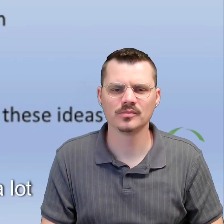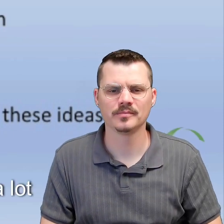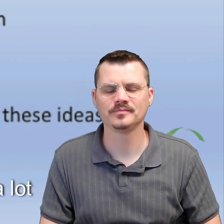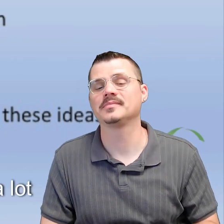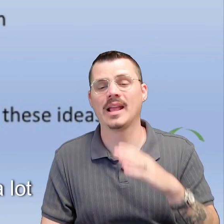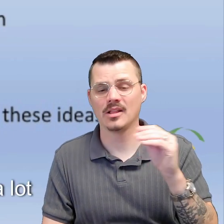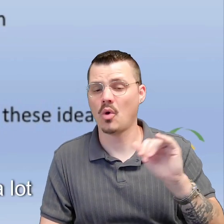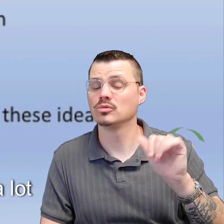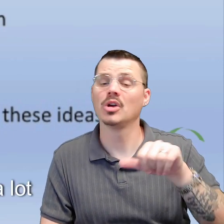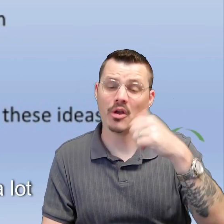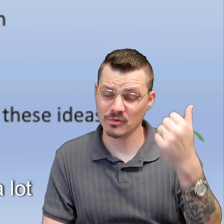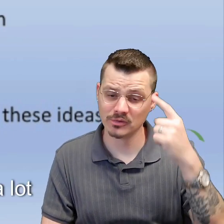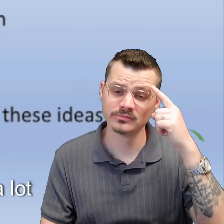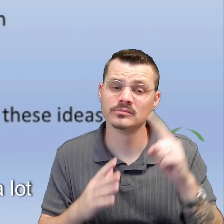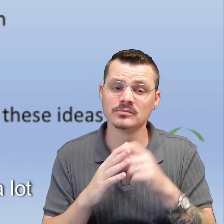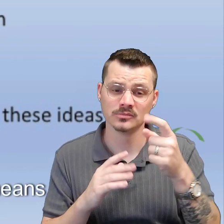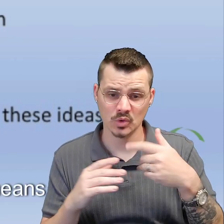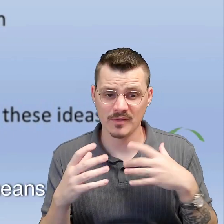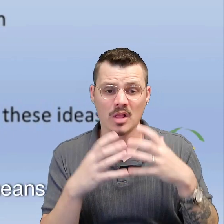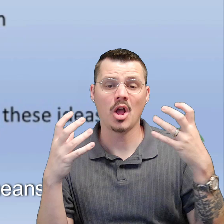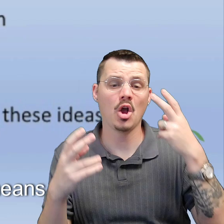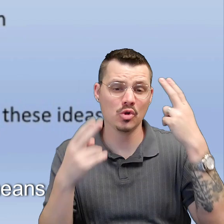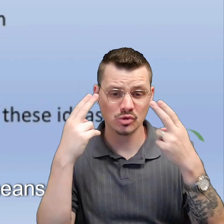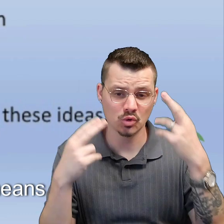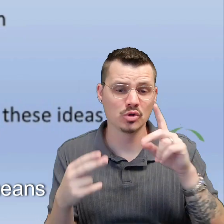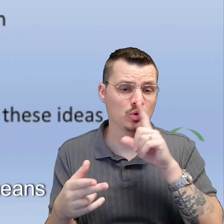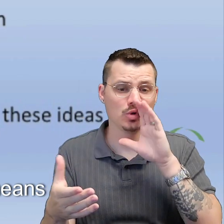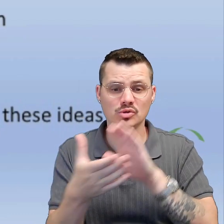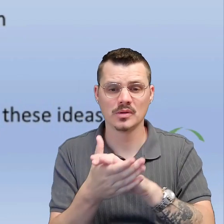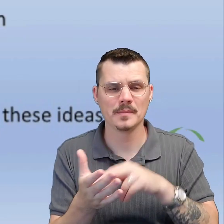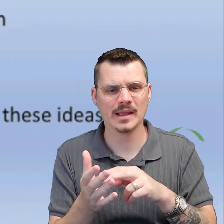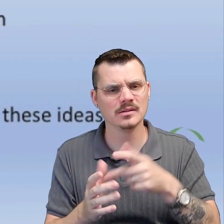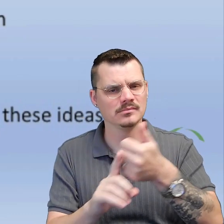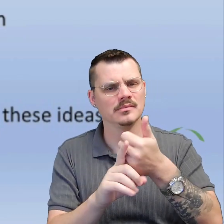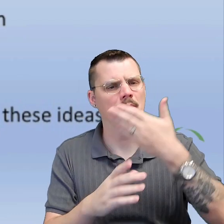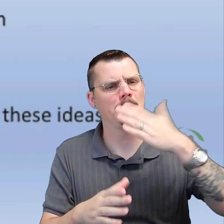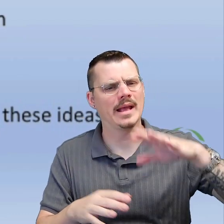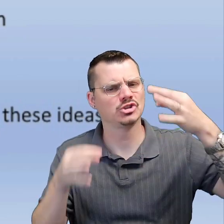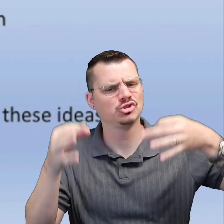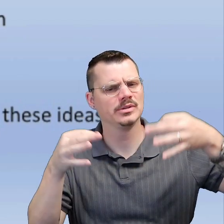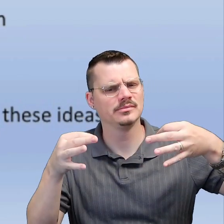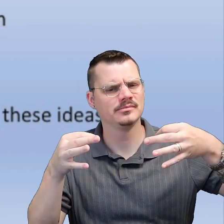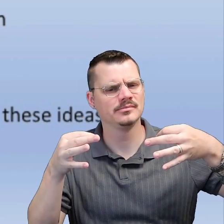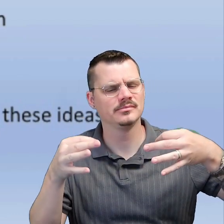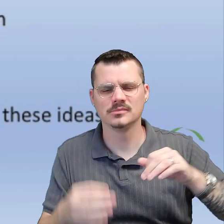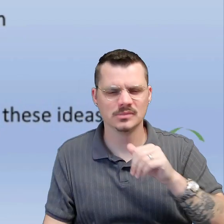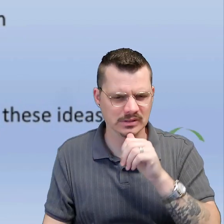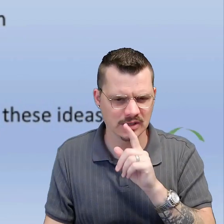And there's an idea that if you have a lot of hallucinations and delusions, that means you have bad judgment. It's not true